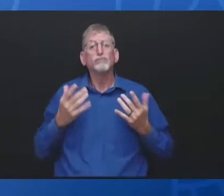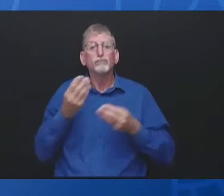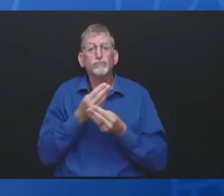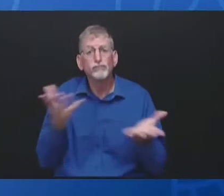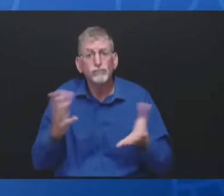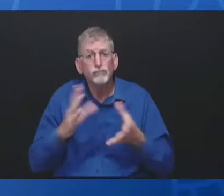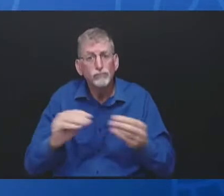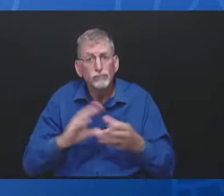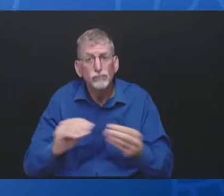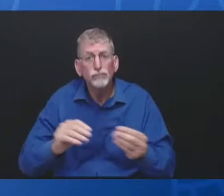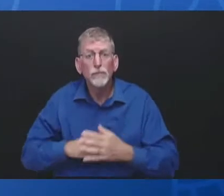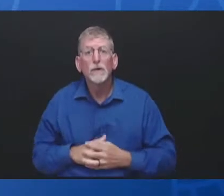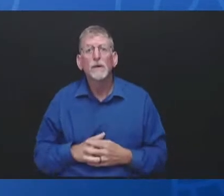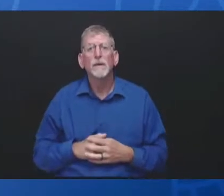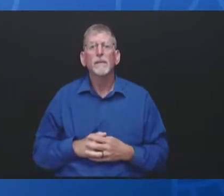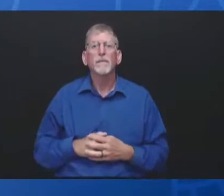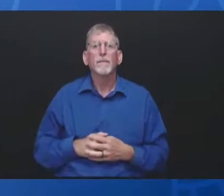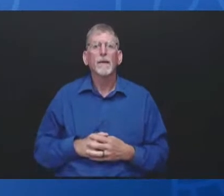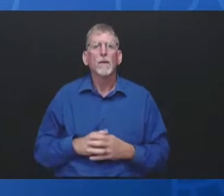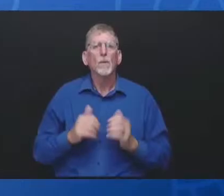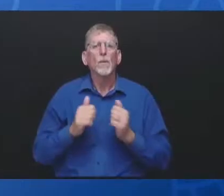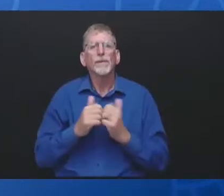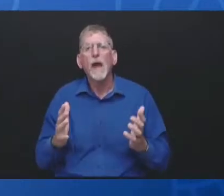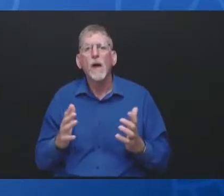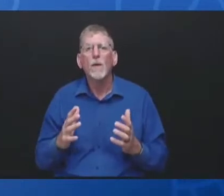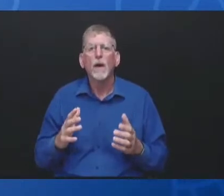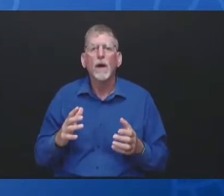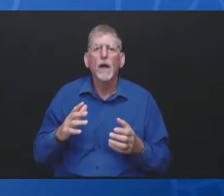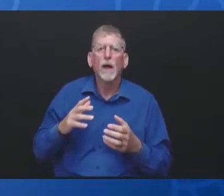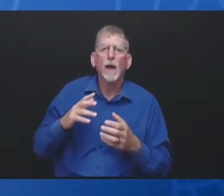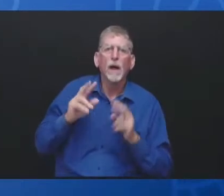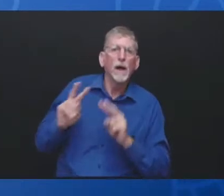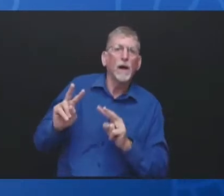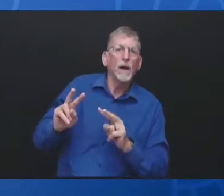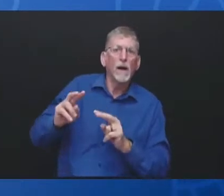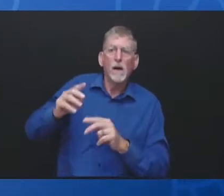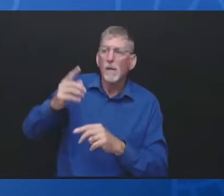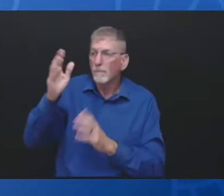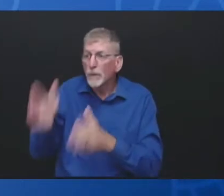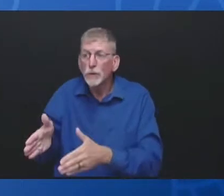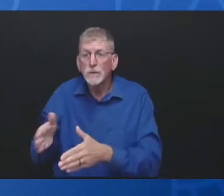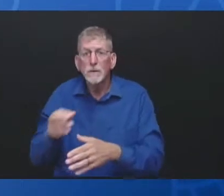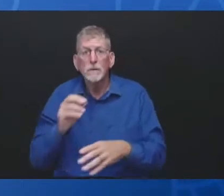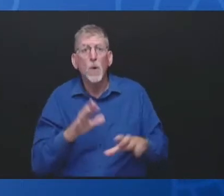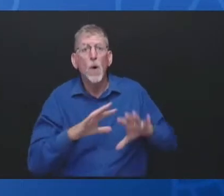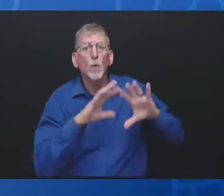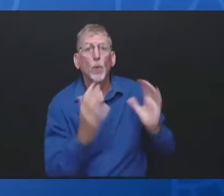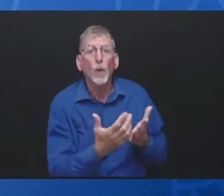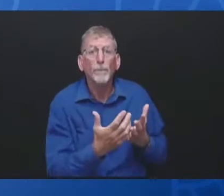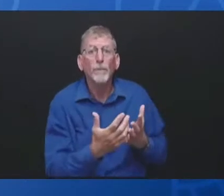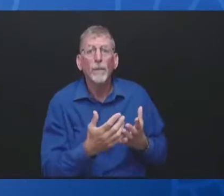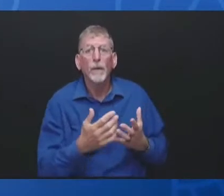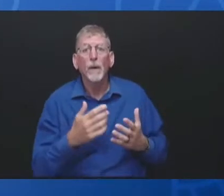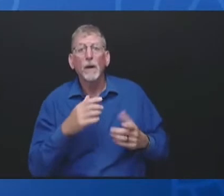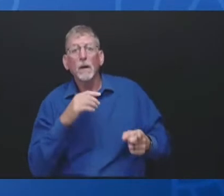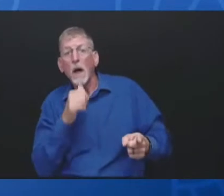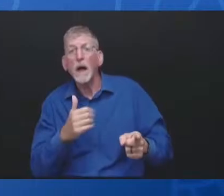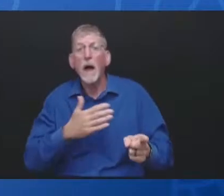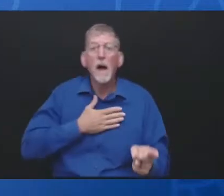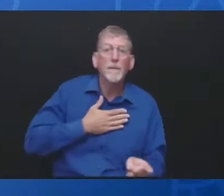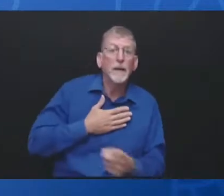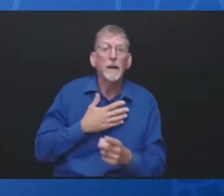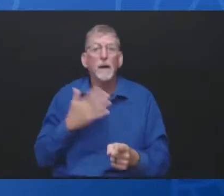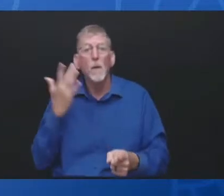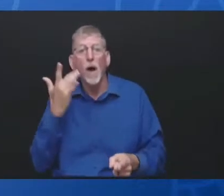with someone or an entity or a group that isn't entirely happy because it's not absolutely perfect or because they would have done it